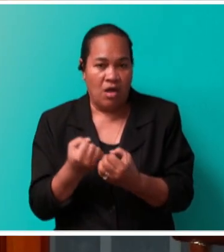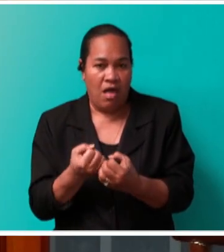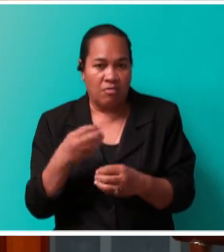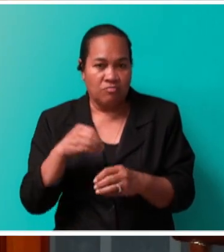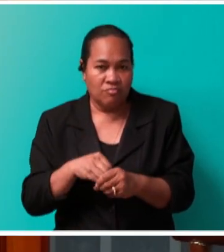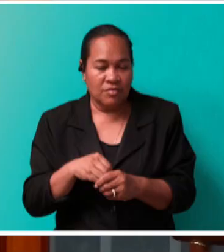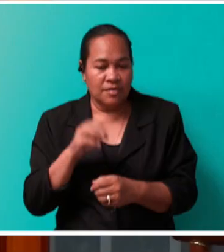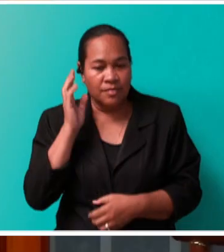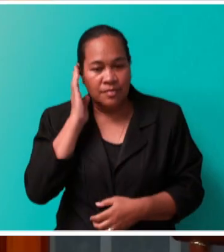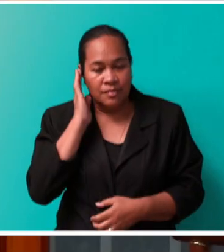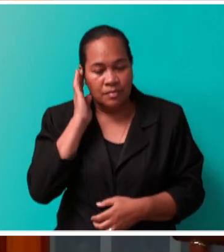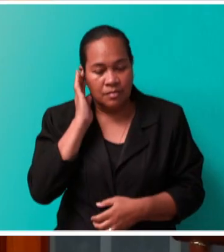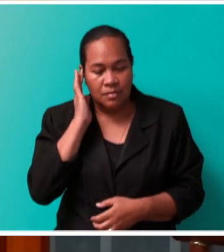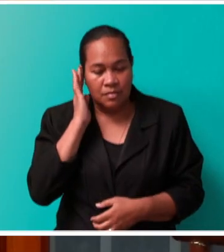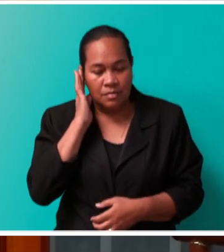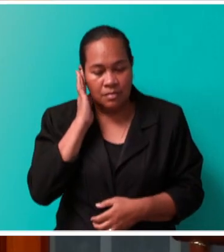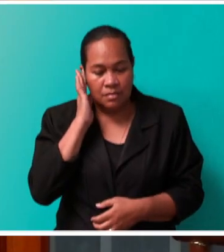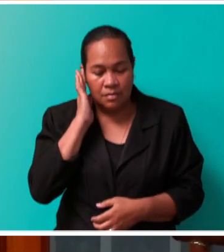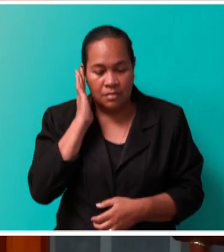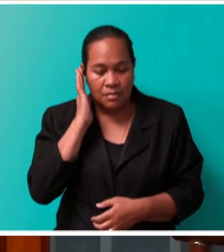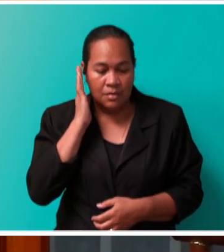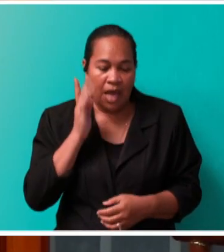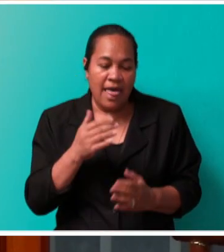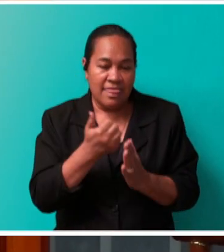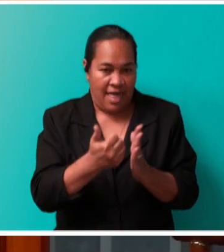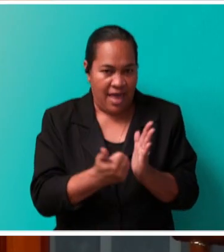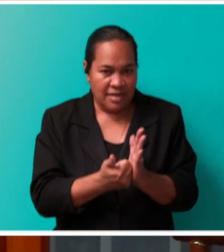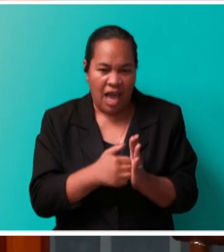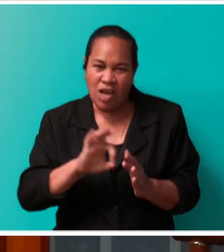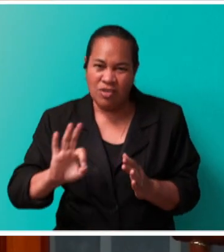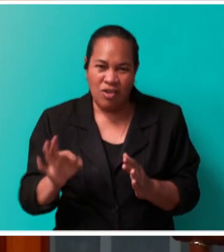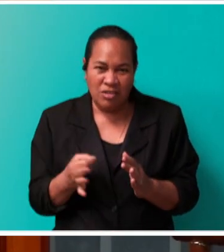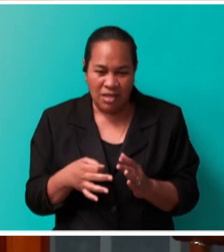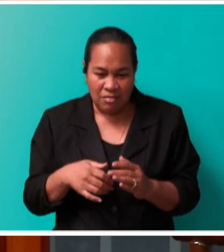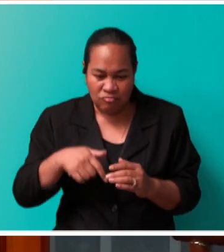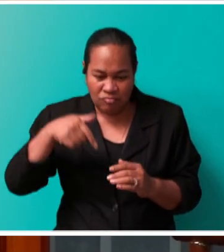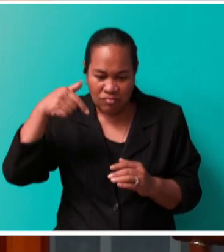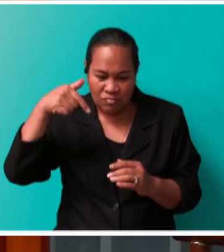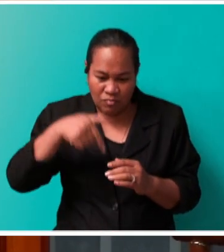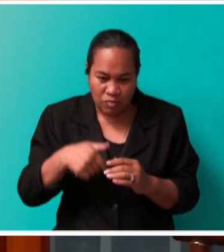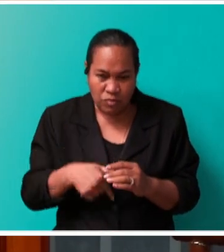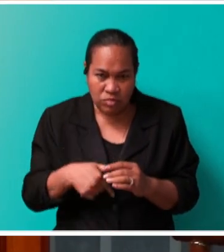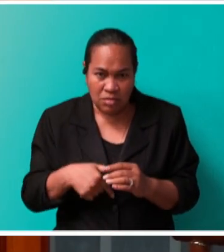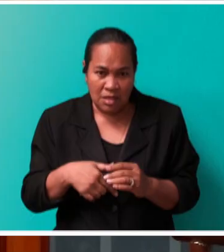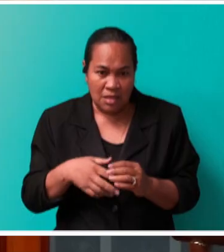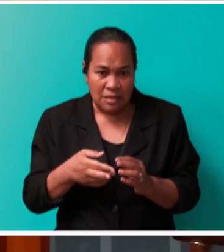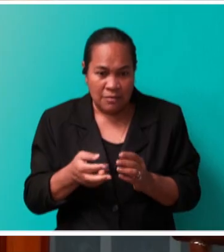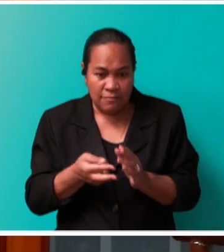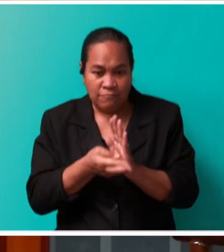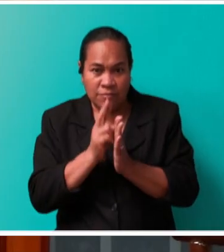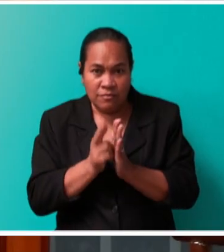The Act has not undergone a comprehensive review since its enactment.